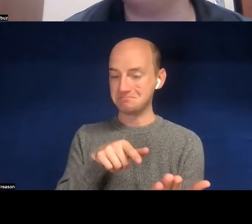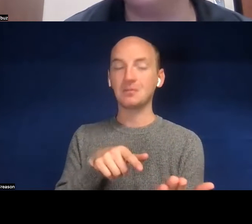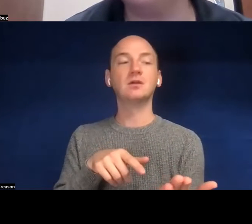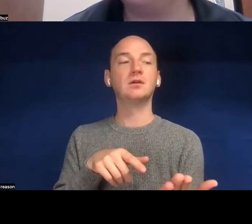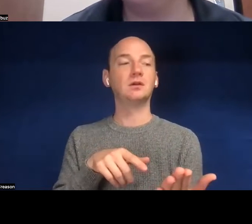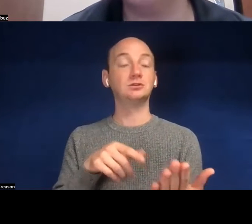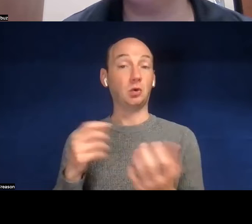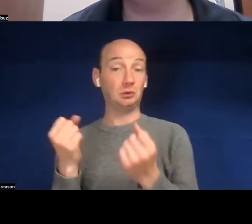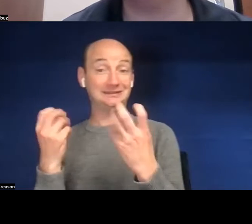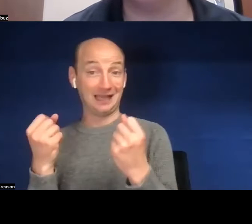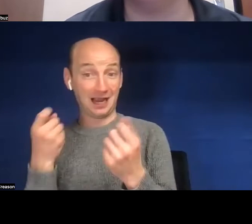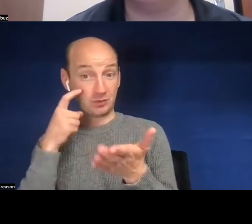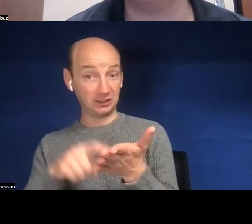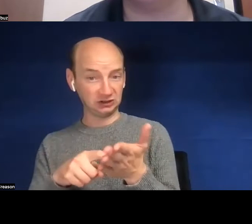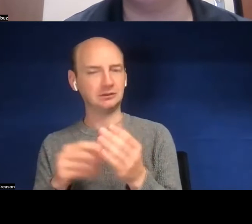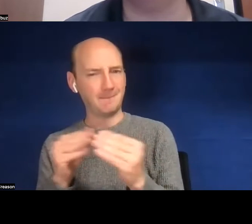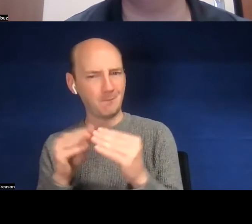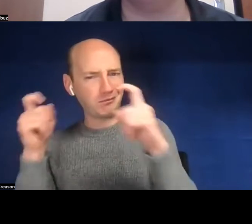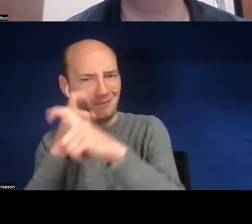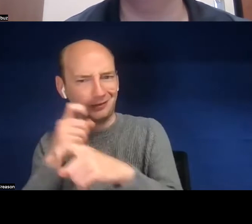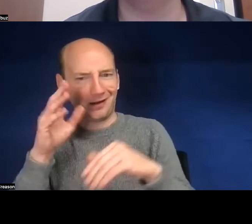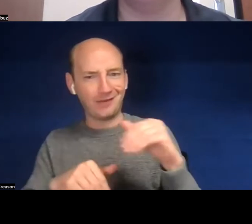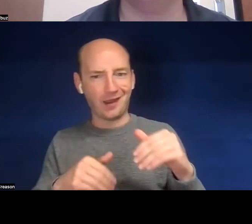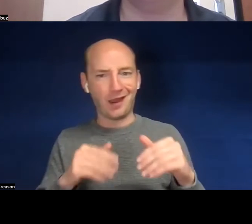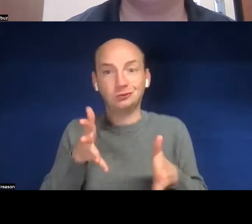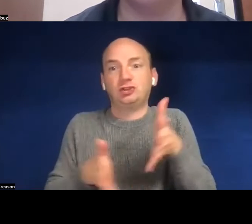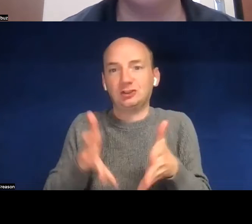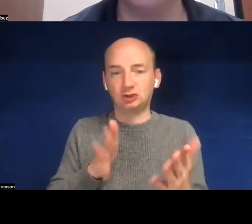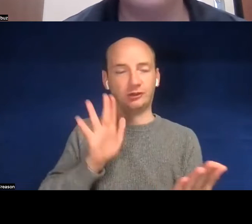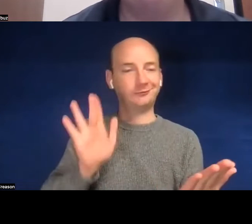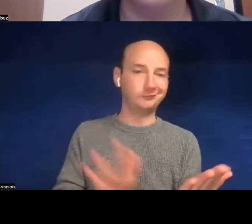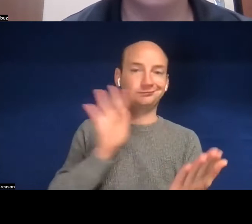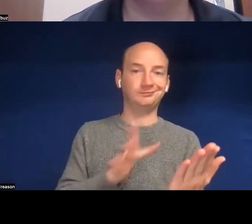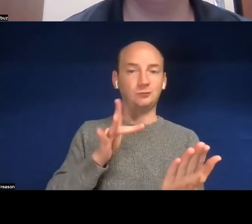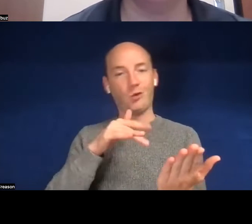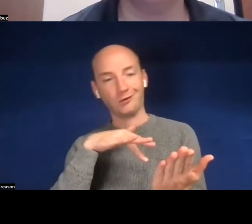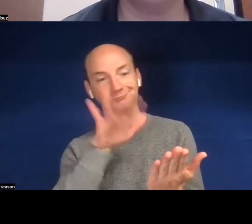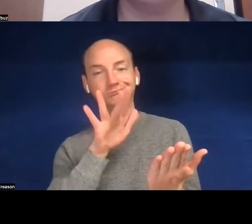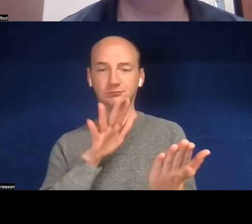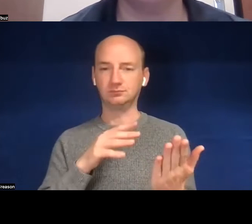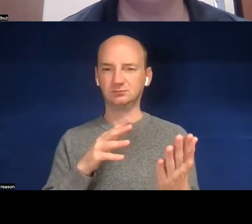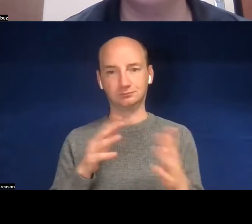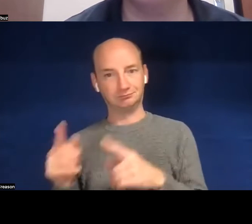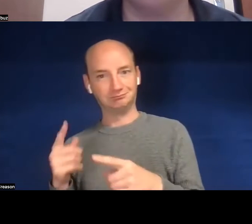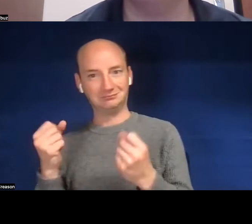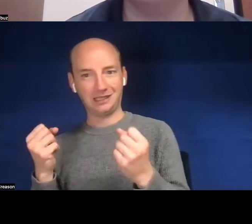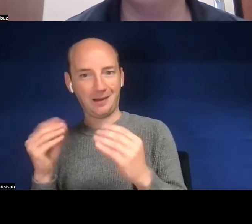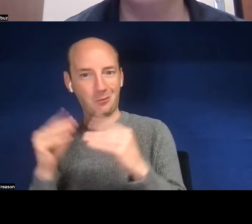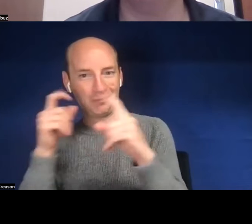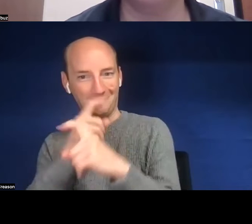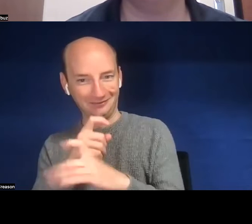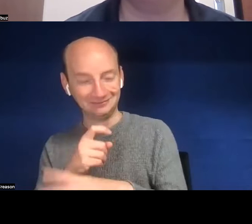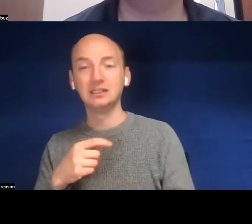complex problem than trying to recognize a handful of hand gestures. And we are interested in pursuing this